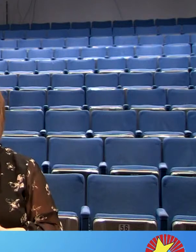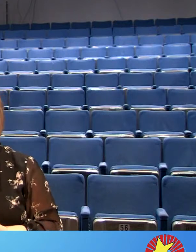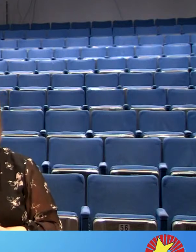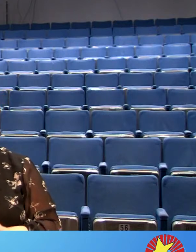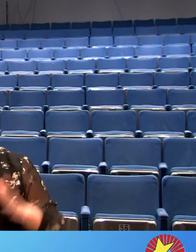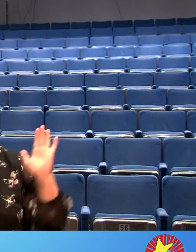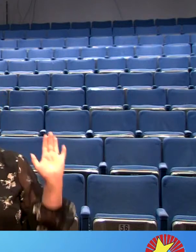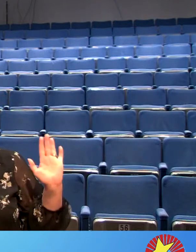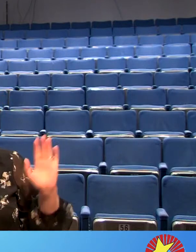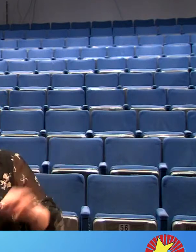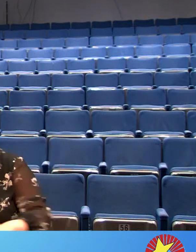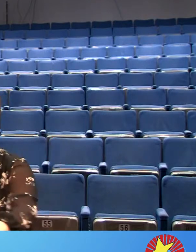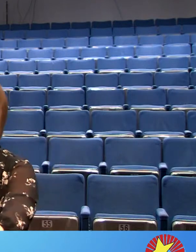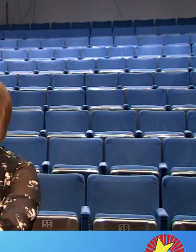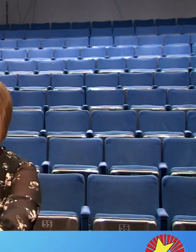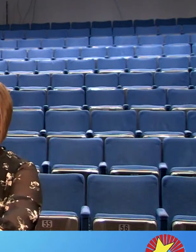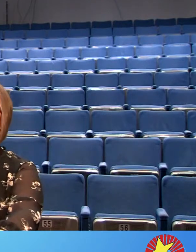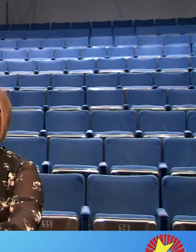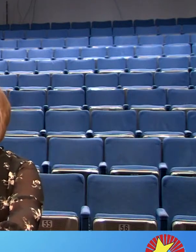with the AASA.